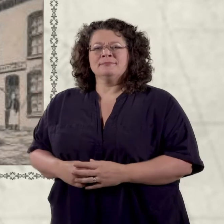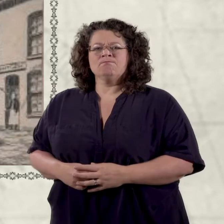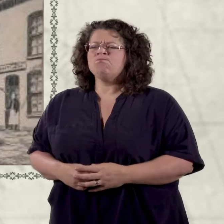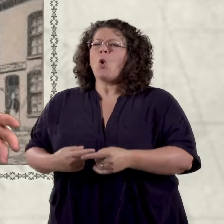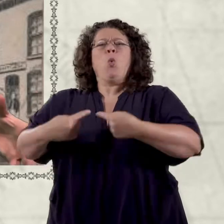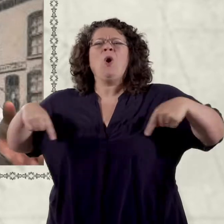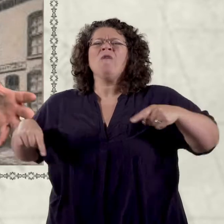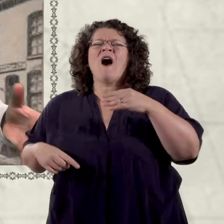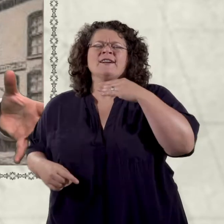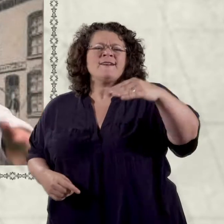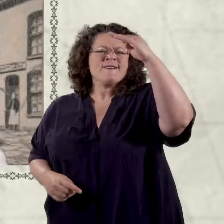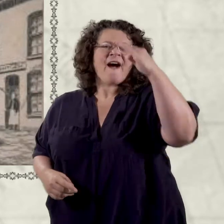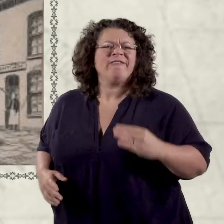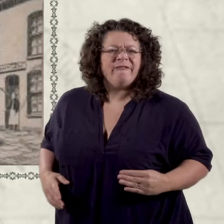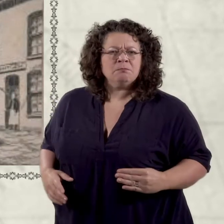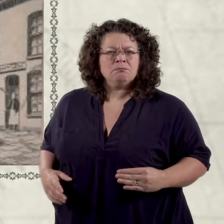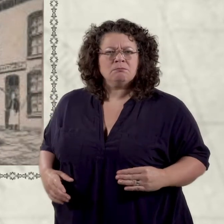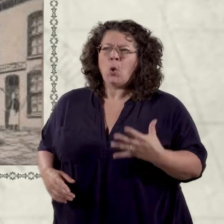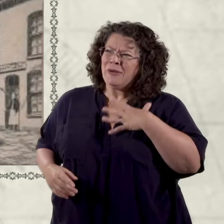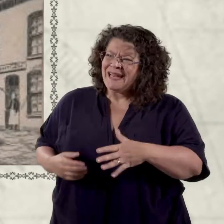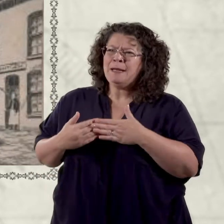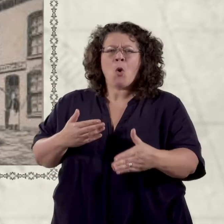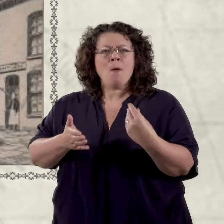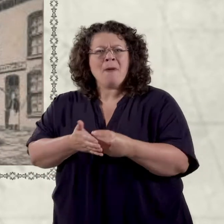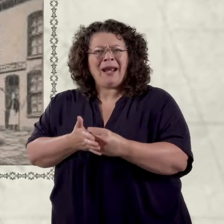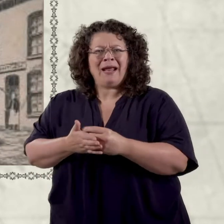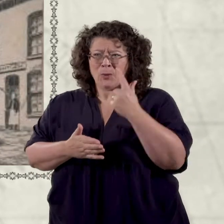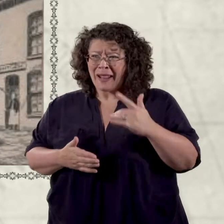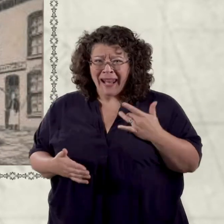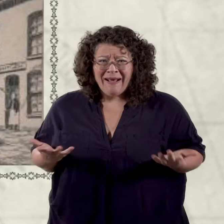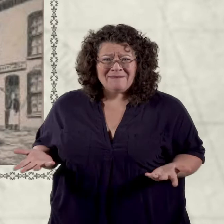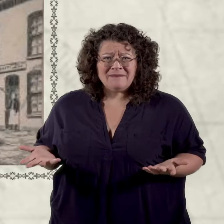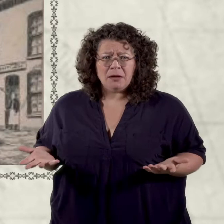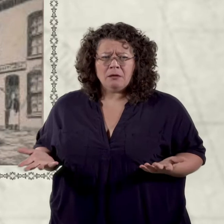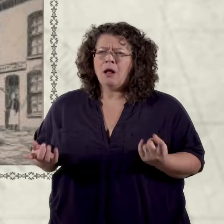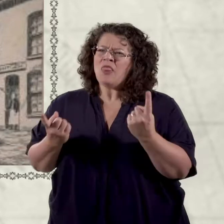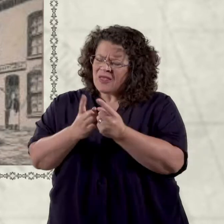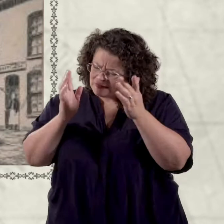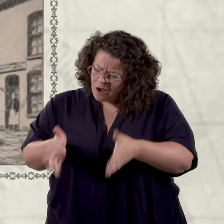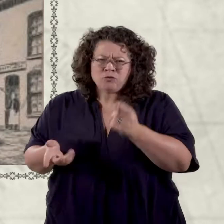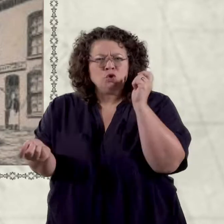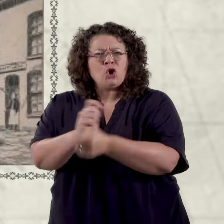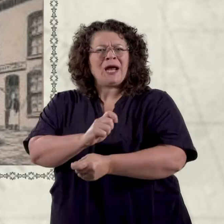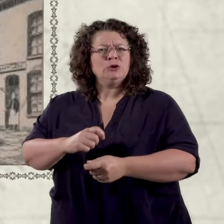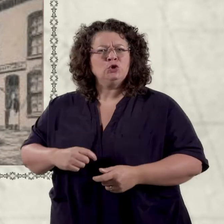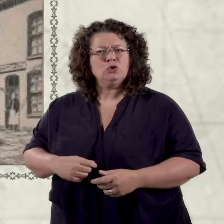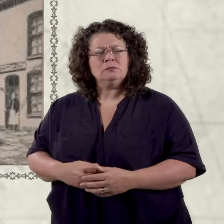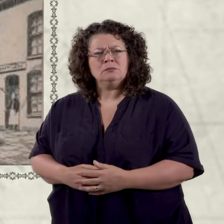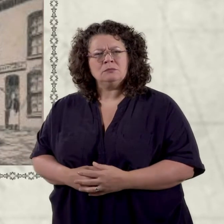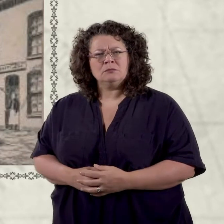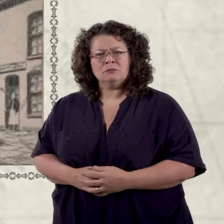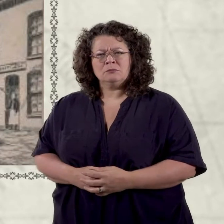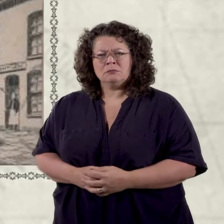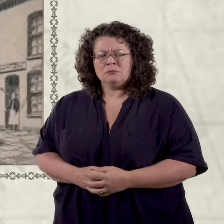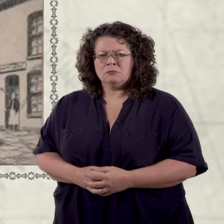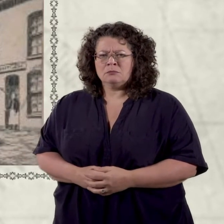We have had enough. We need more money so that we can live. Things